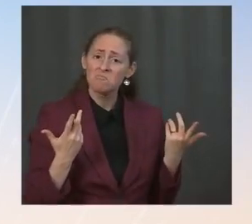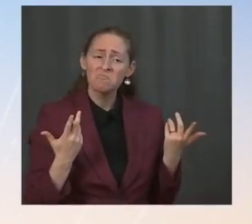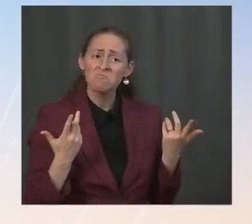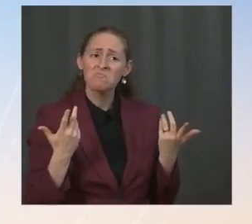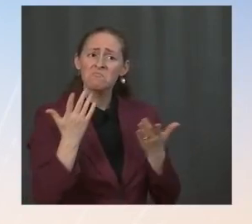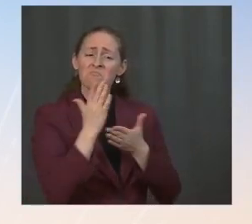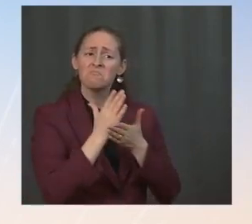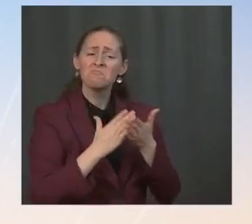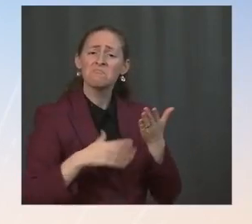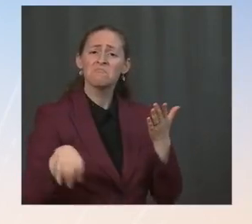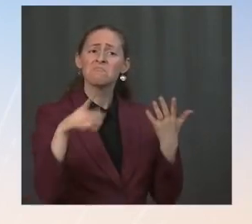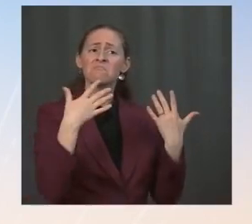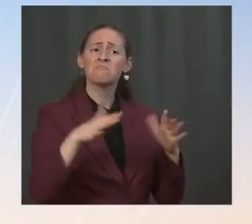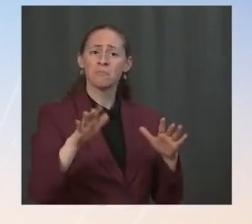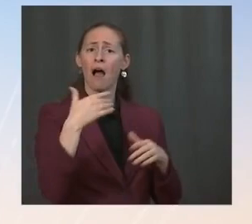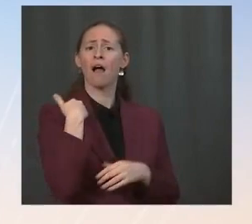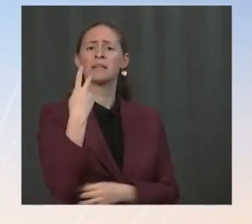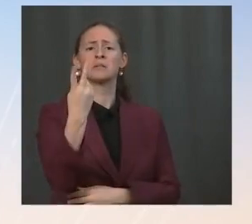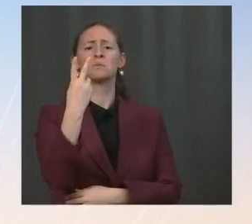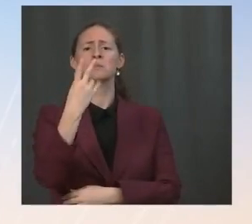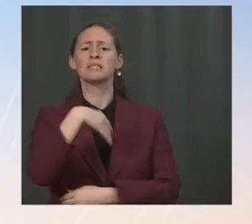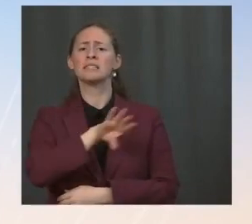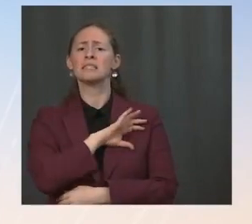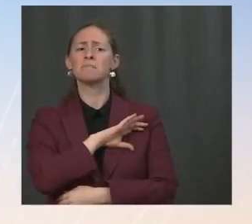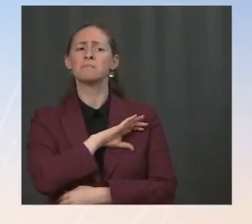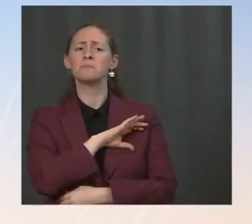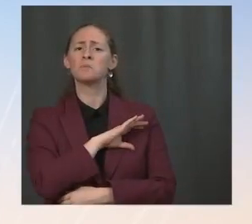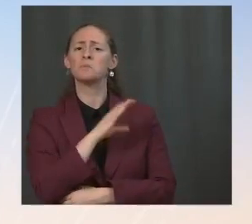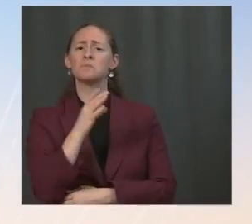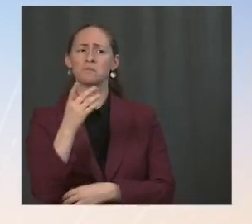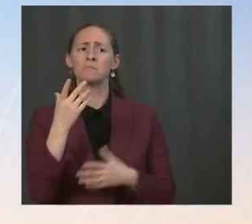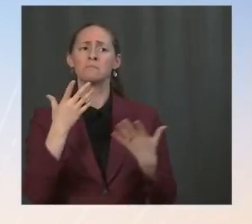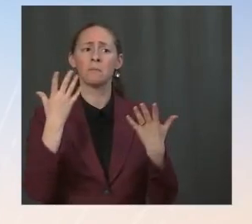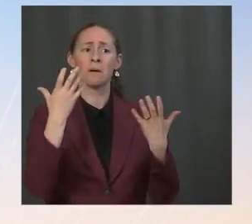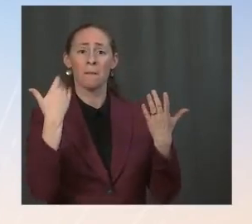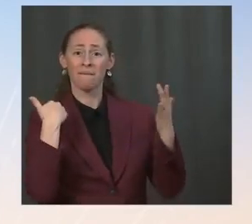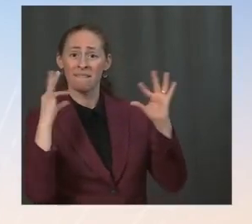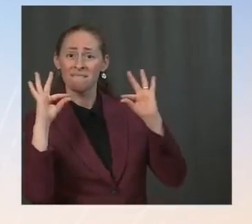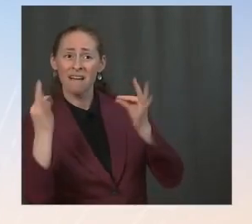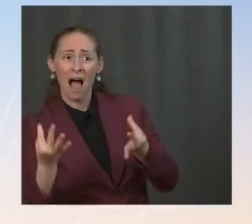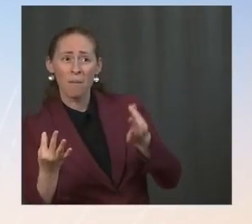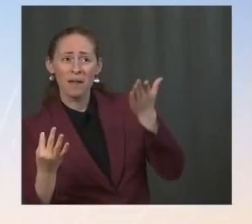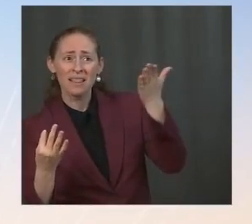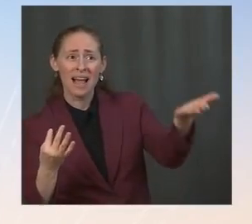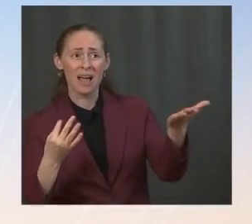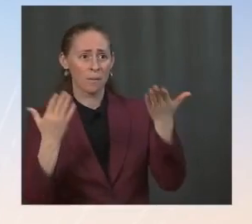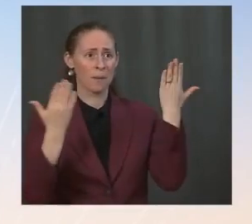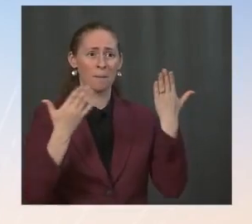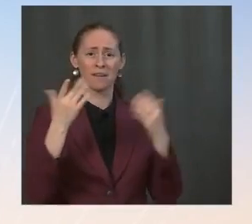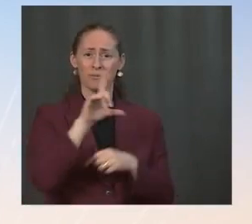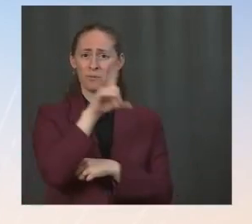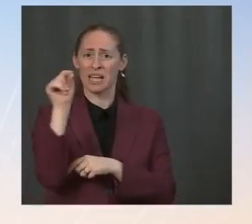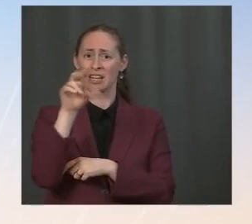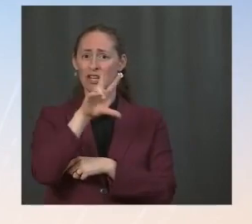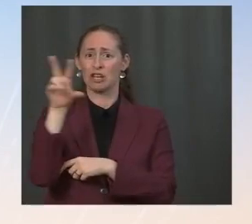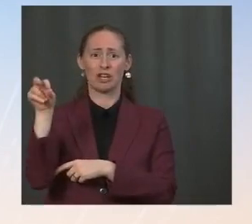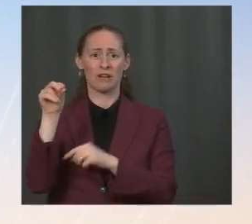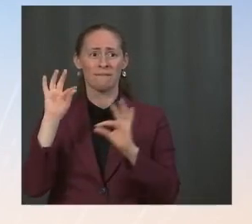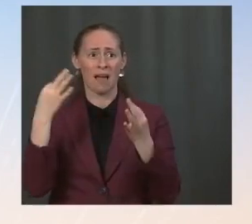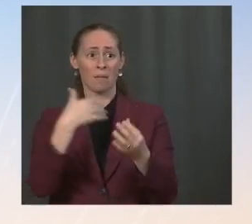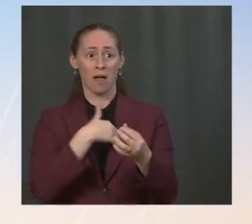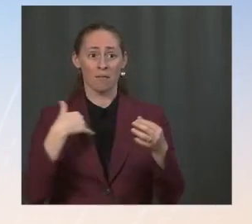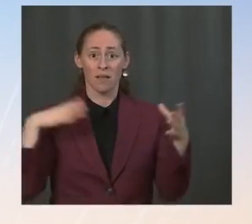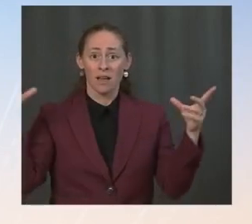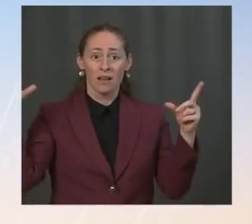remain are dual citizens. They may have extended family members, 20 family members, 30 family members, others who they want to bring with them, and they're not ready to